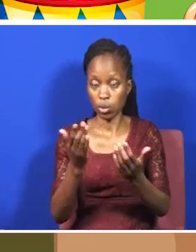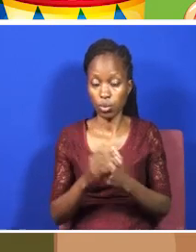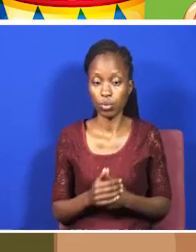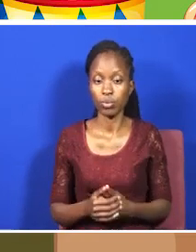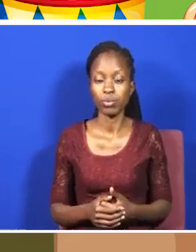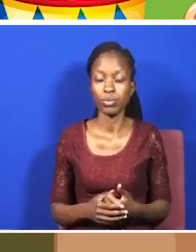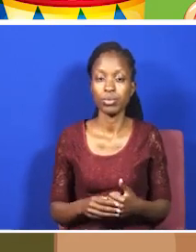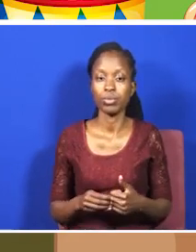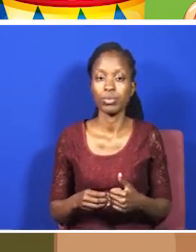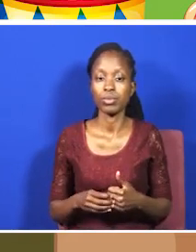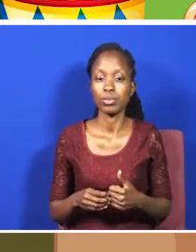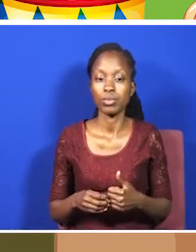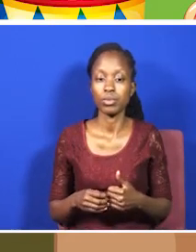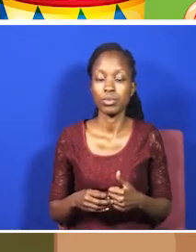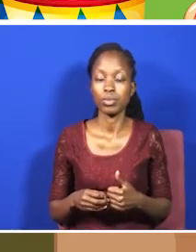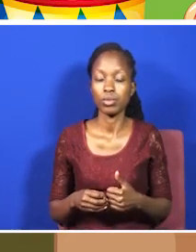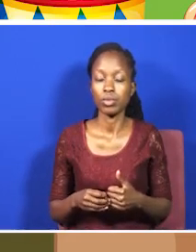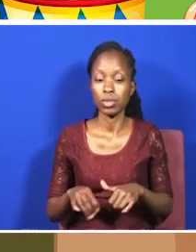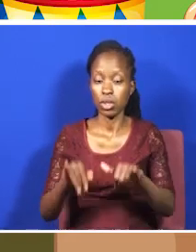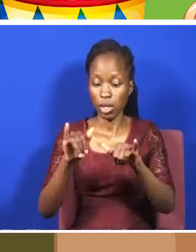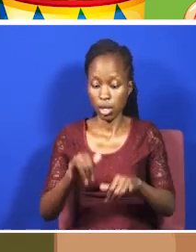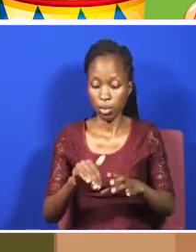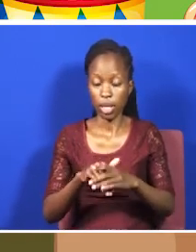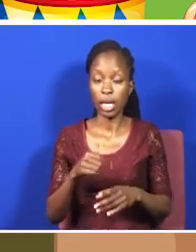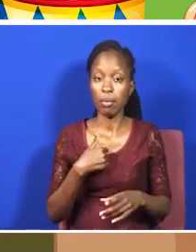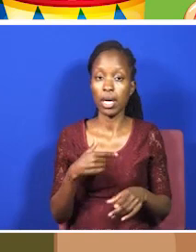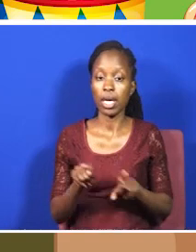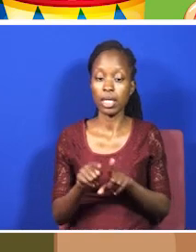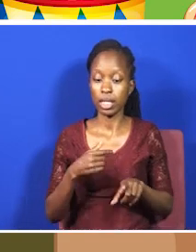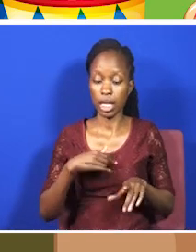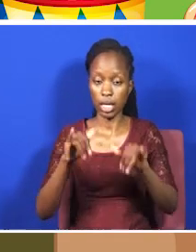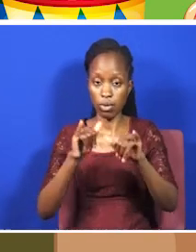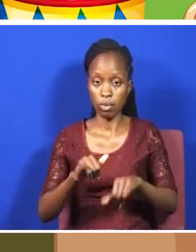in me as I remain in you.